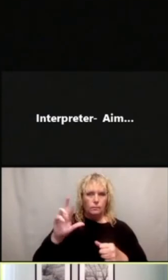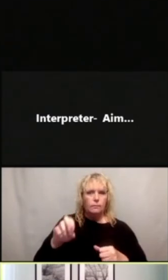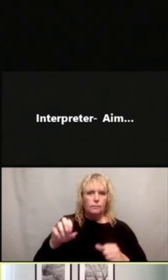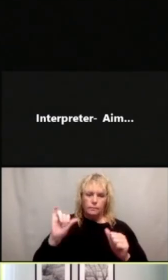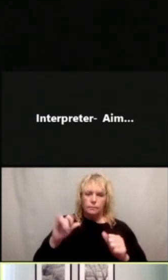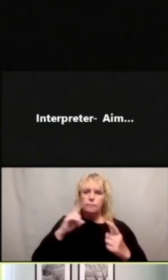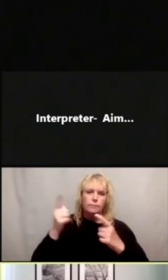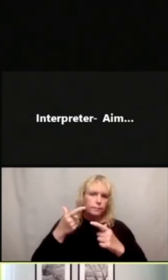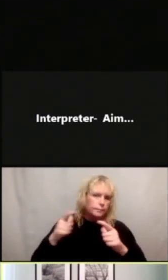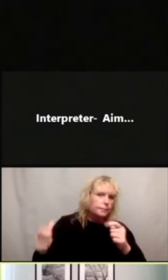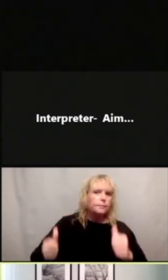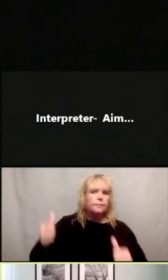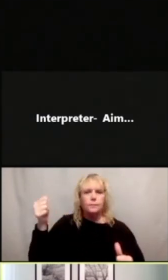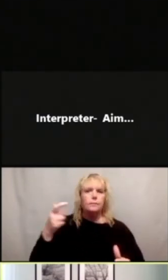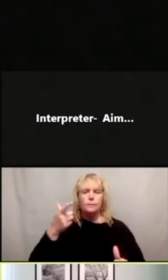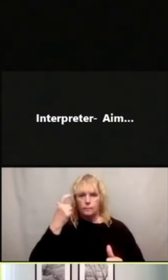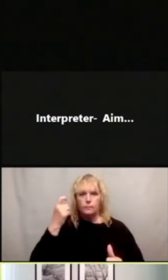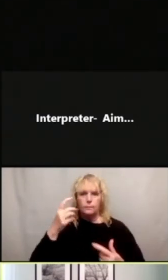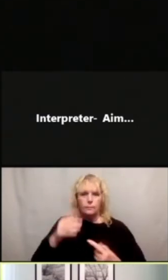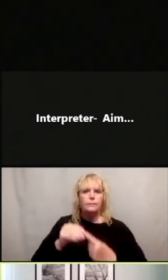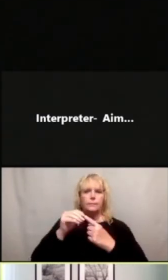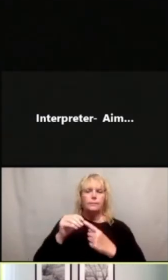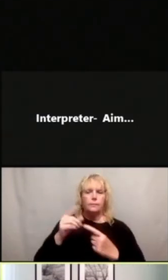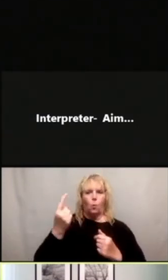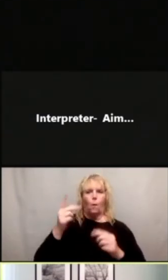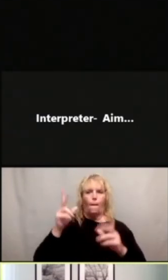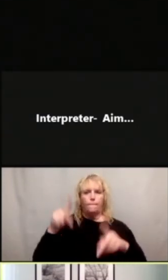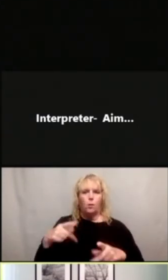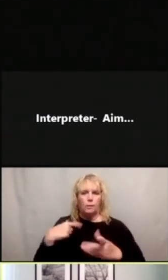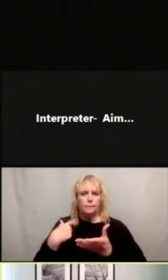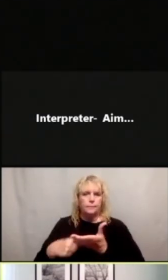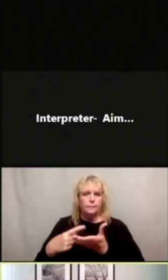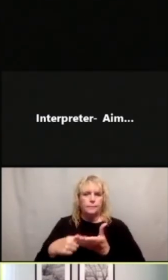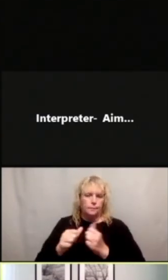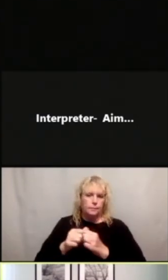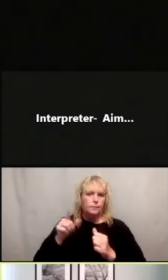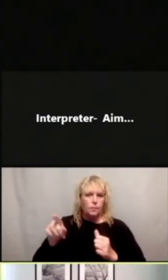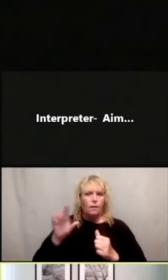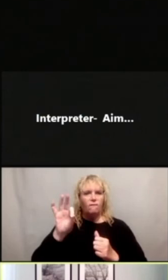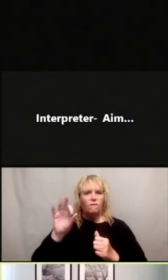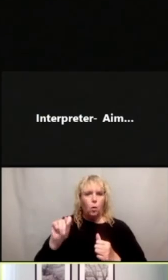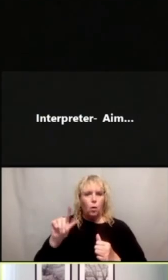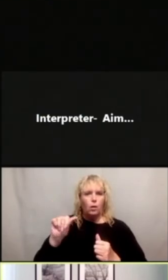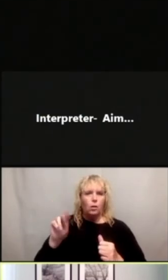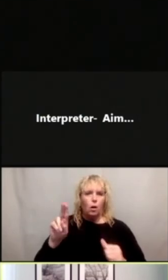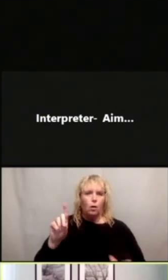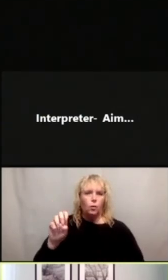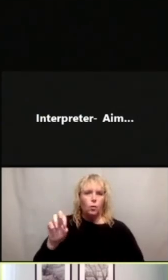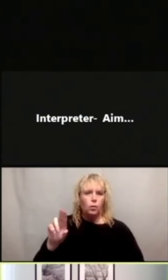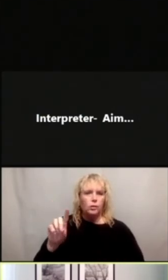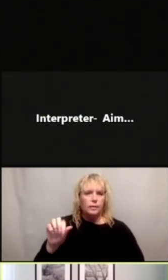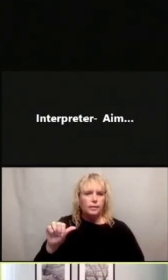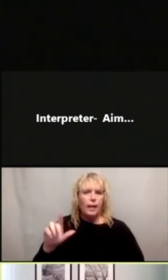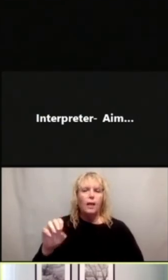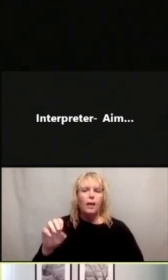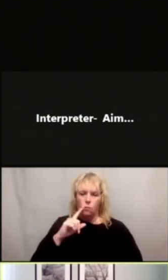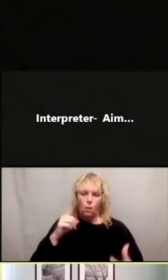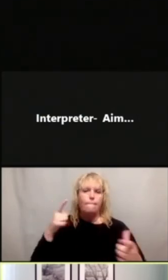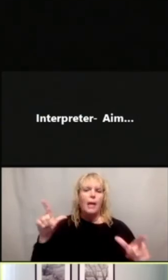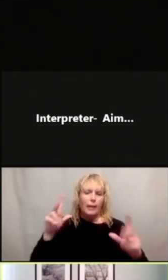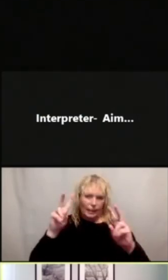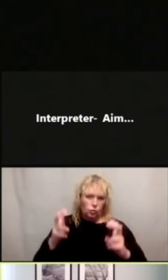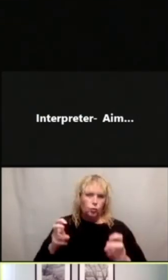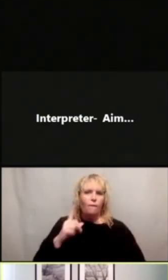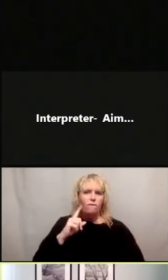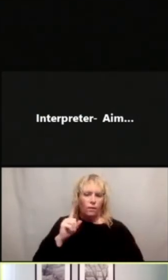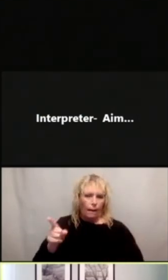for some places, especially one person I was talking with in Fort Lauderdale in Broward County, it's a huge issue for them. And